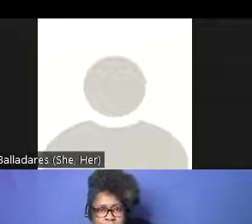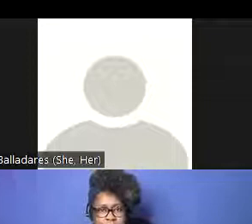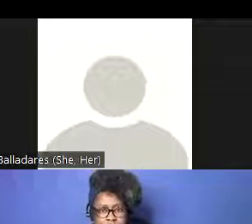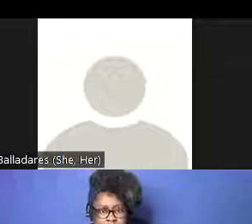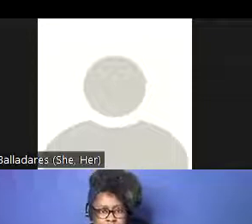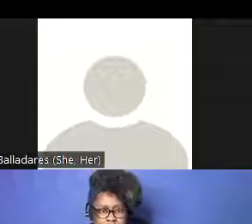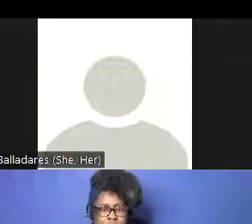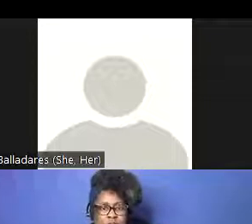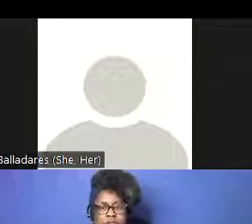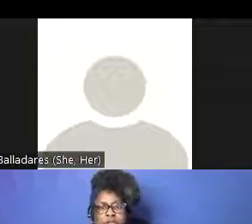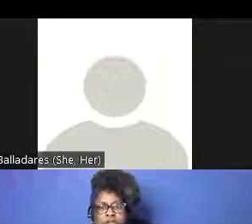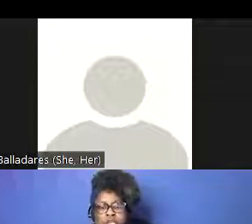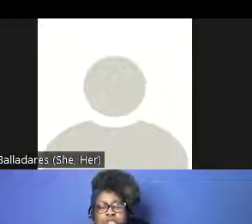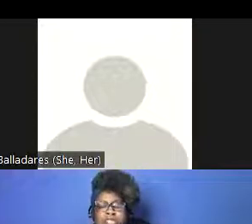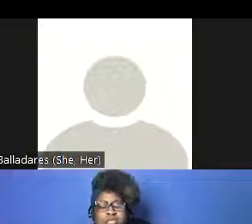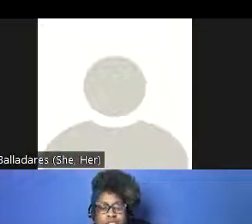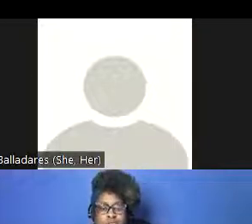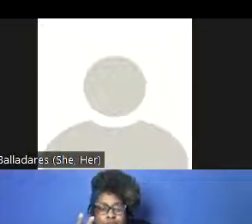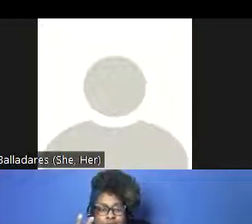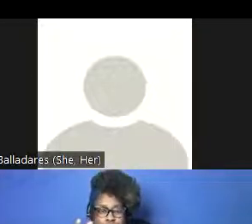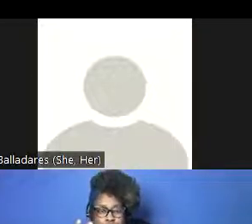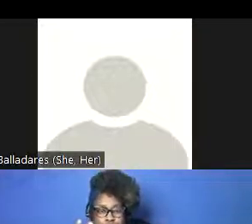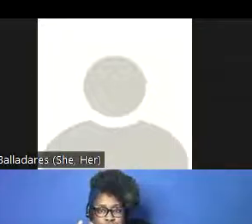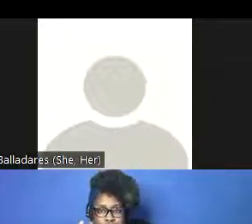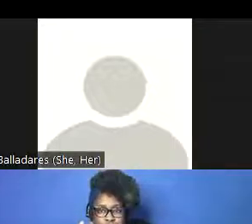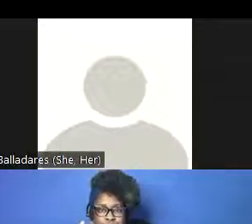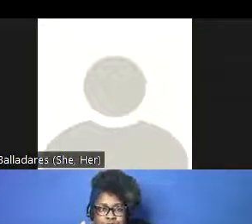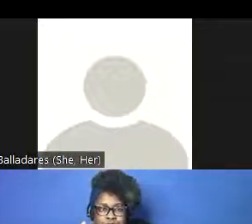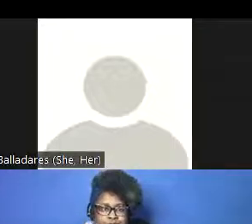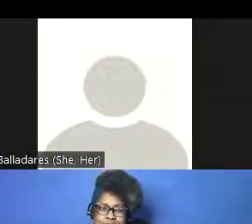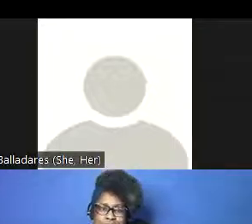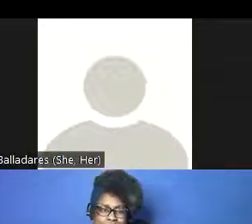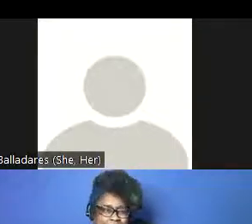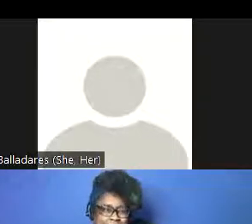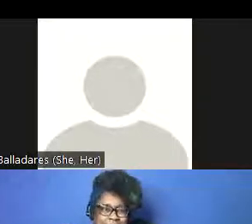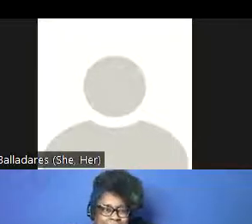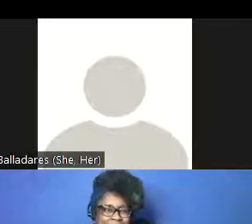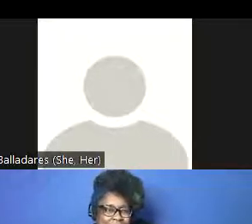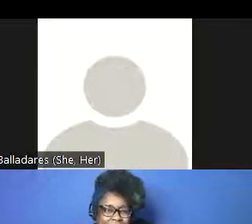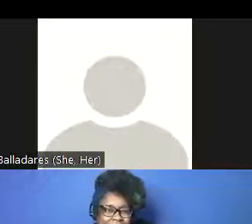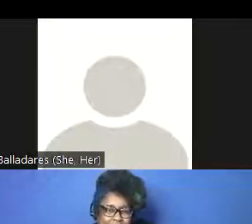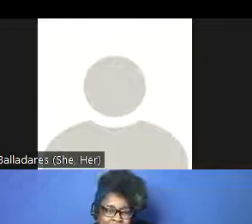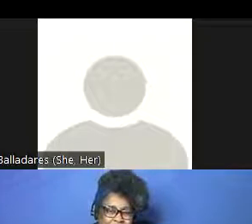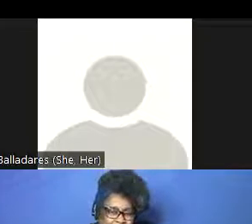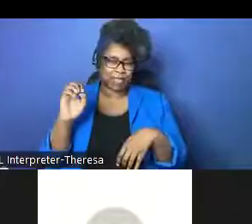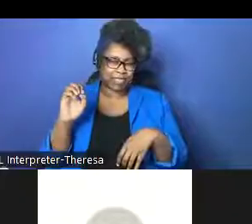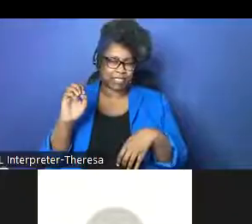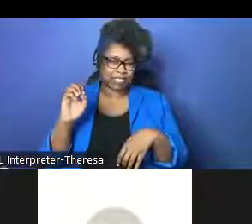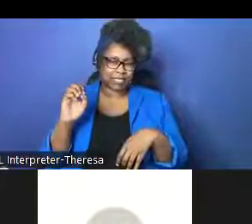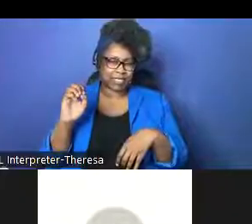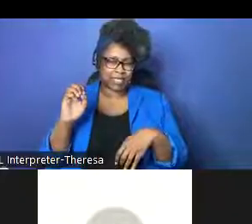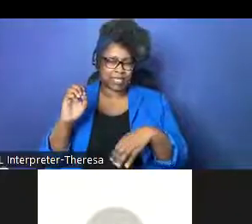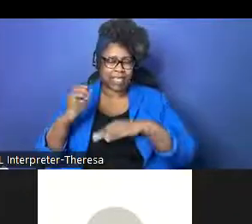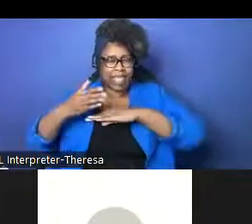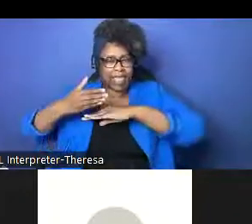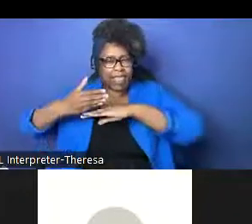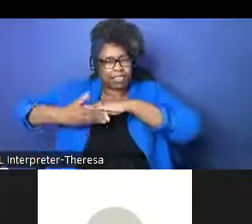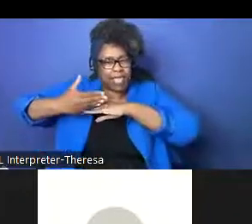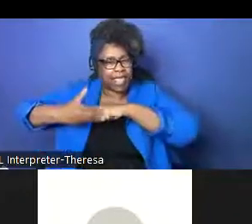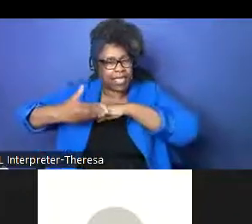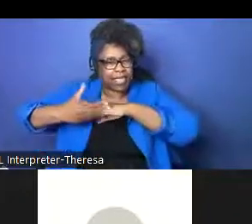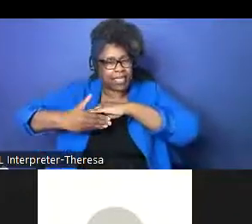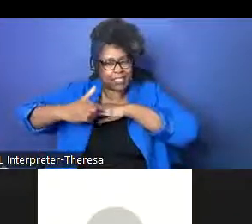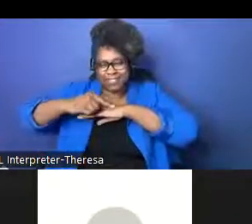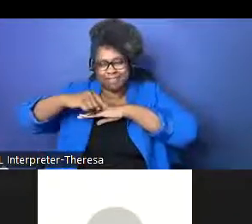In scenario 2 in particular, there is not a lot of space at the edge, which is part